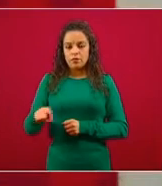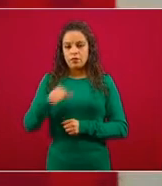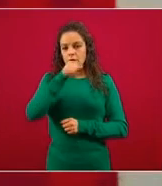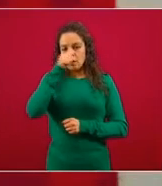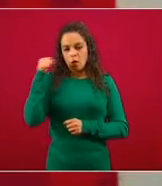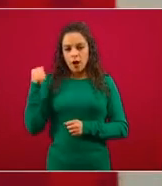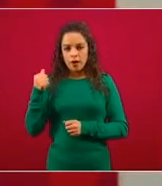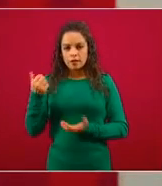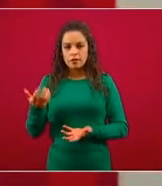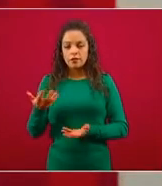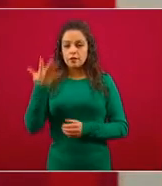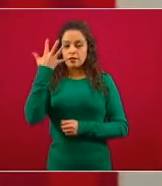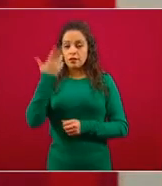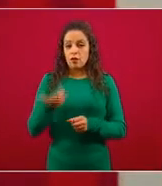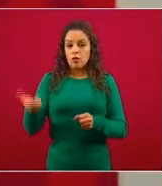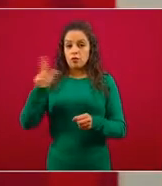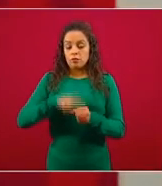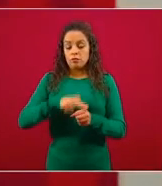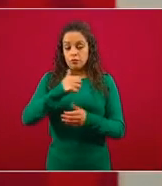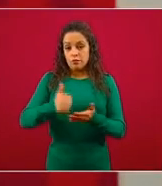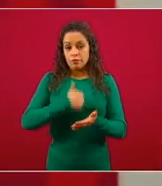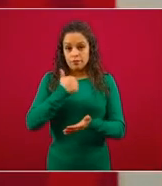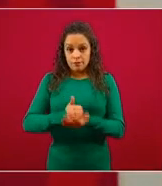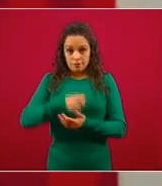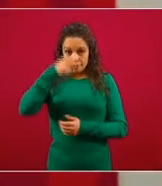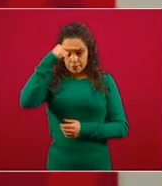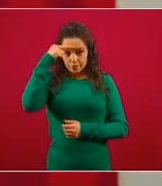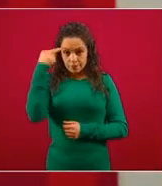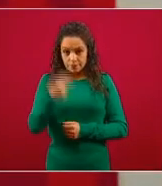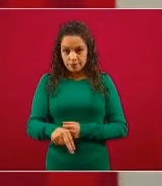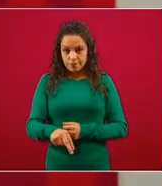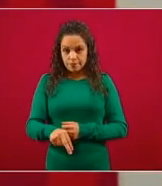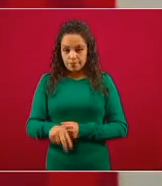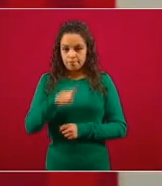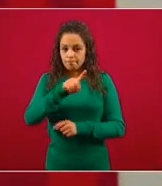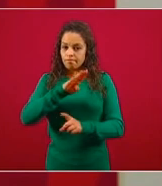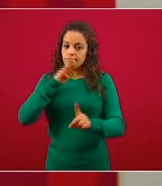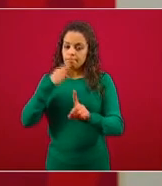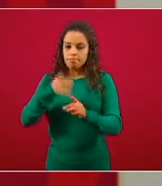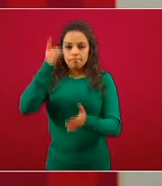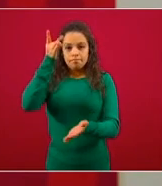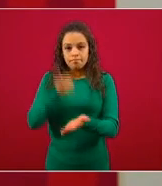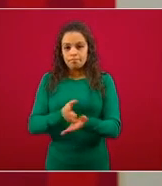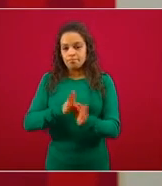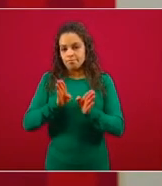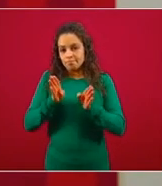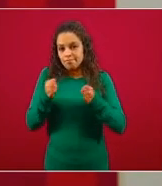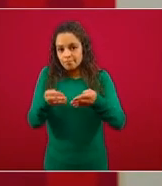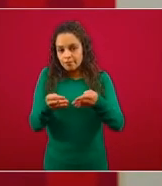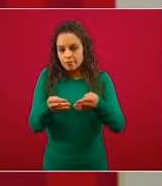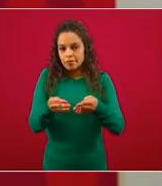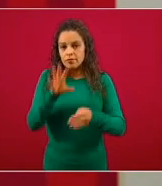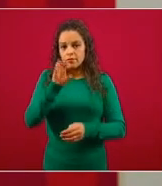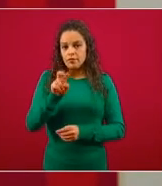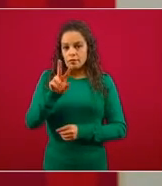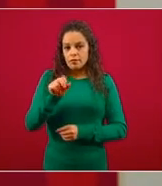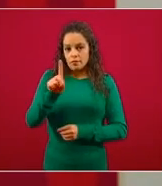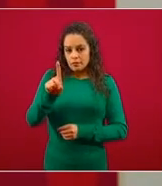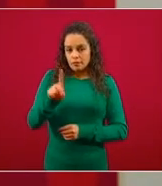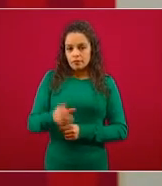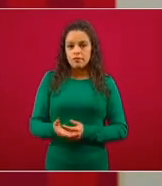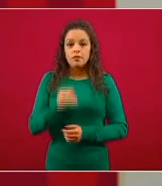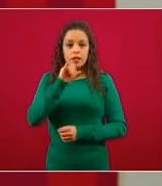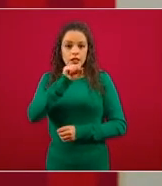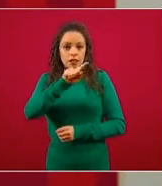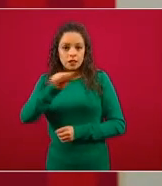Juarez, and 5 more hospitals in Mexico have been earmarked as going to